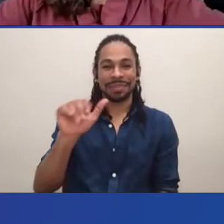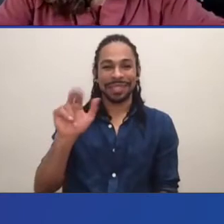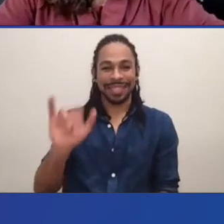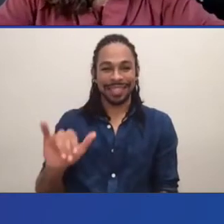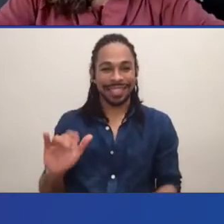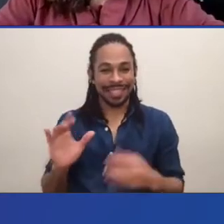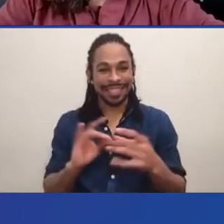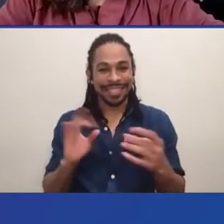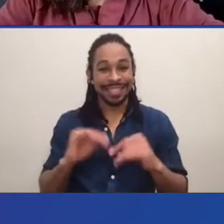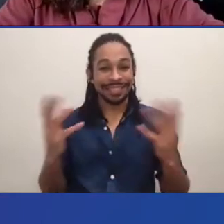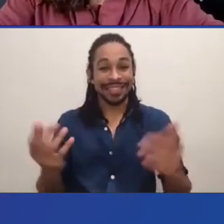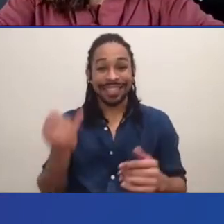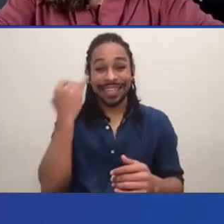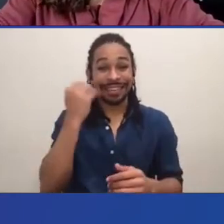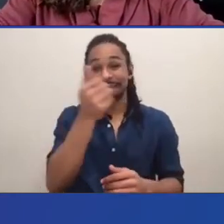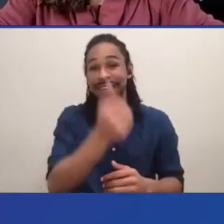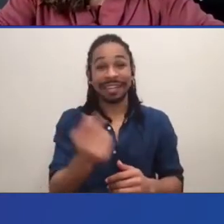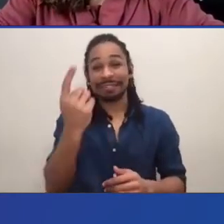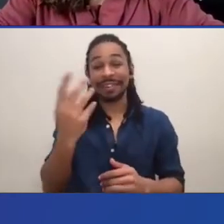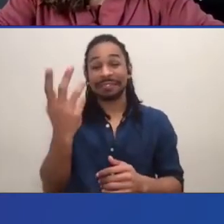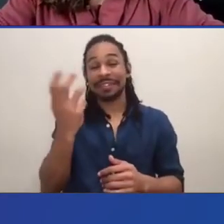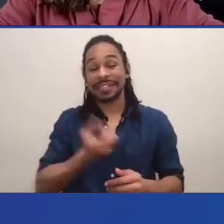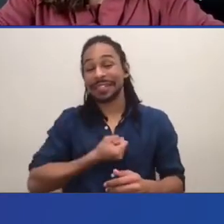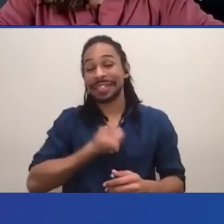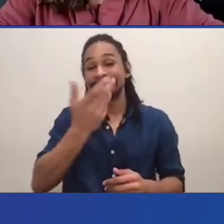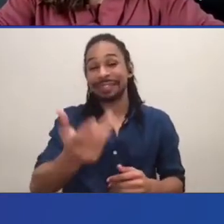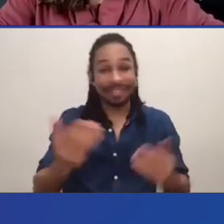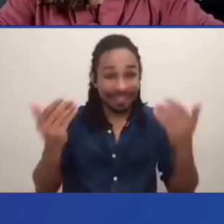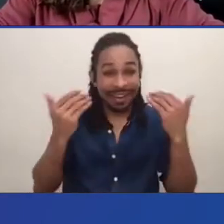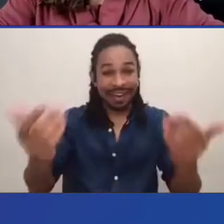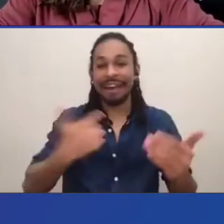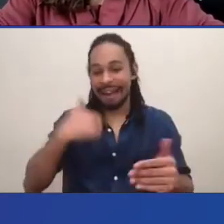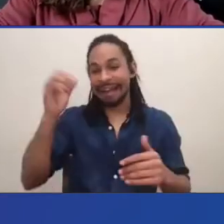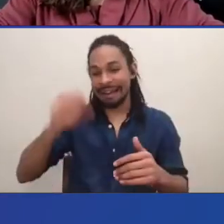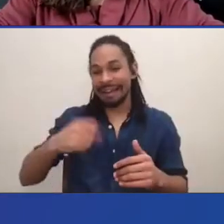If anyone would like to go for it, or I'll can.